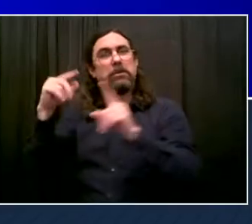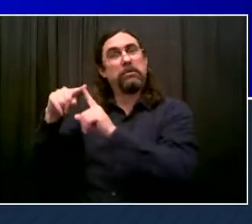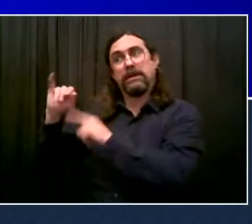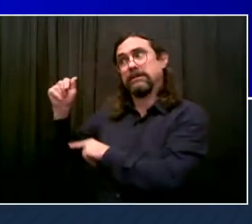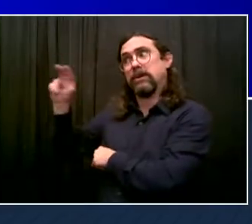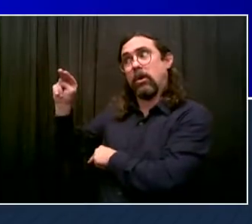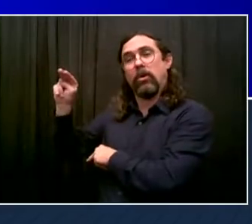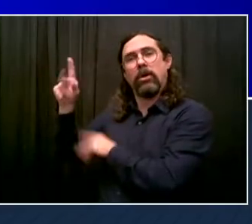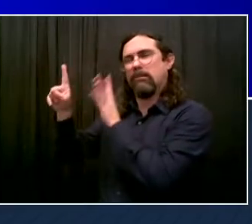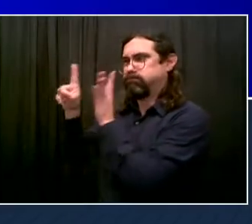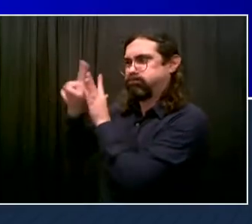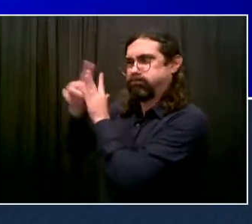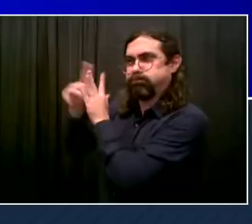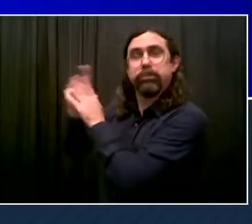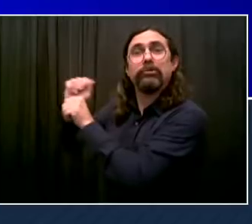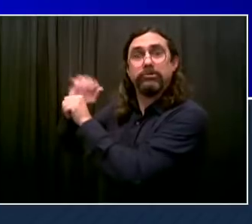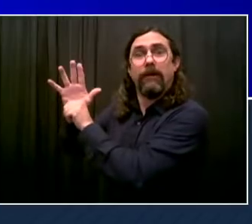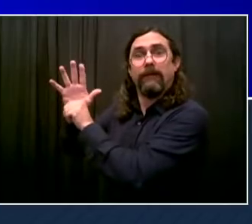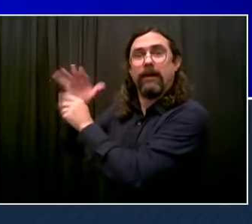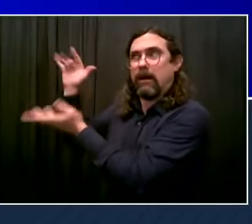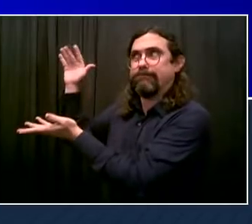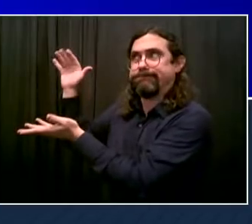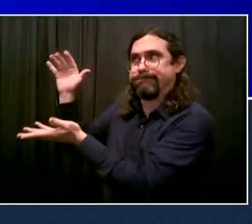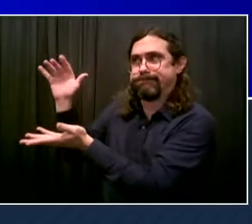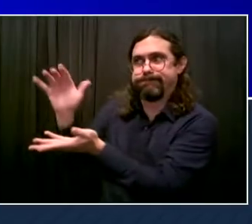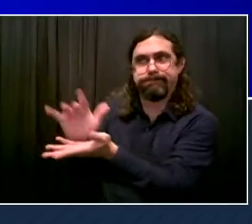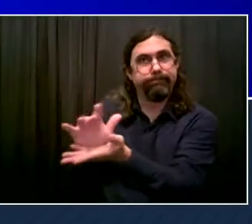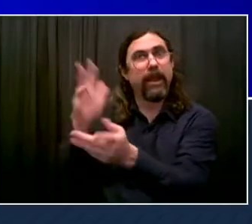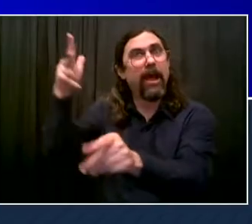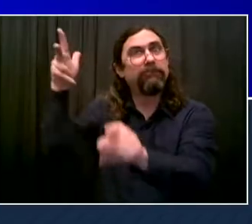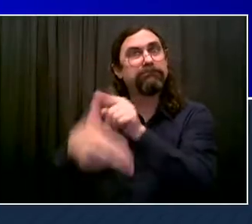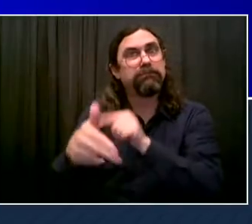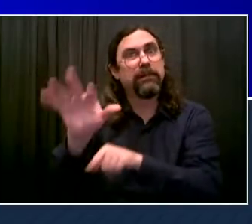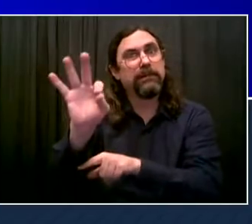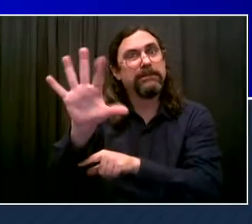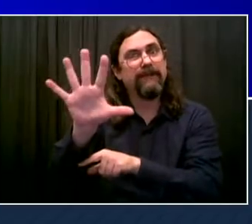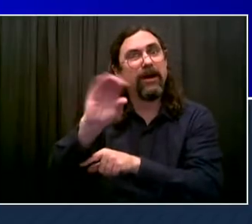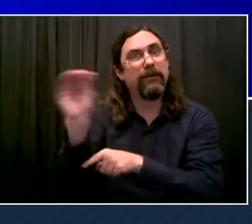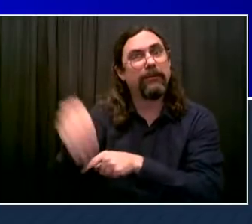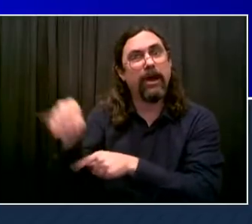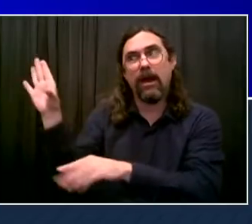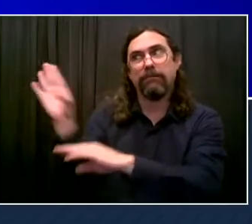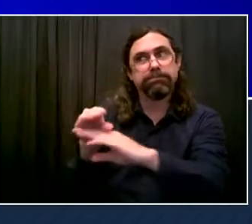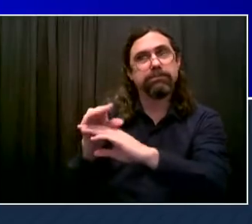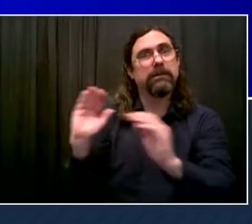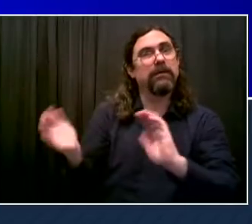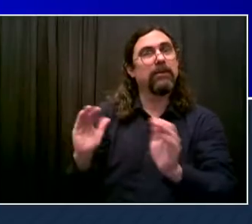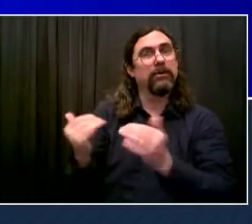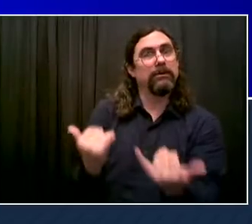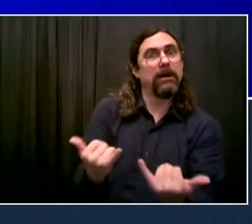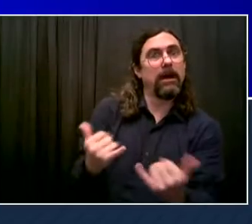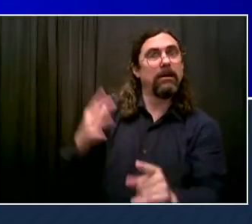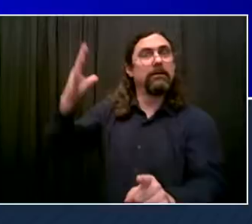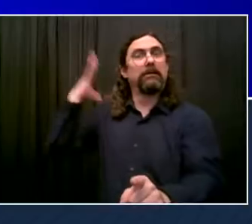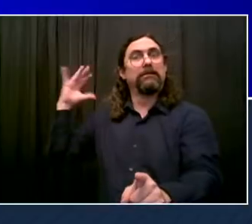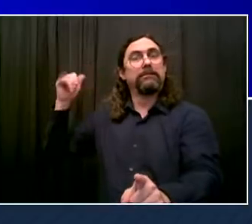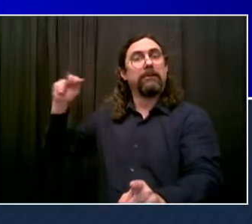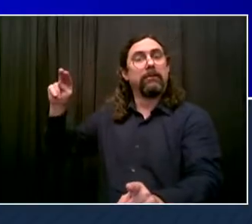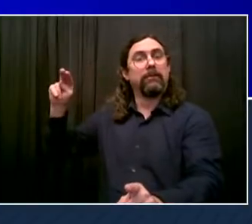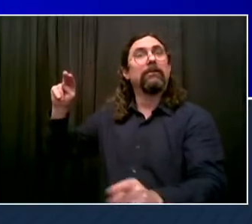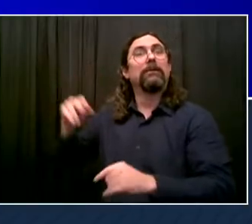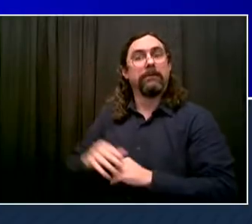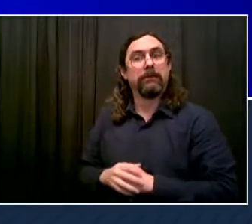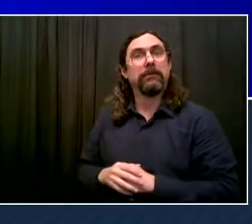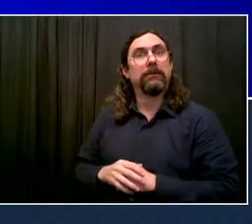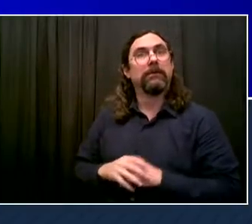We were at 9.69%. Think about that on January 1st, almost 10% positivity, now